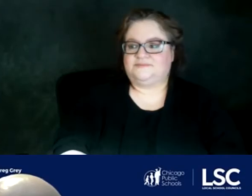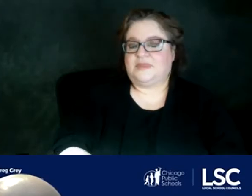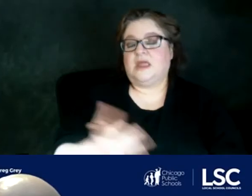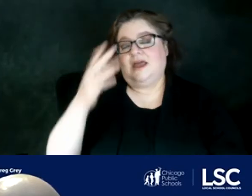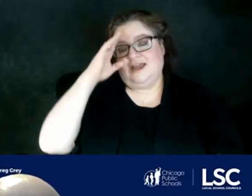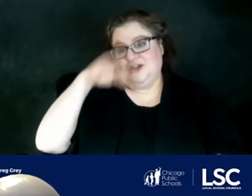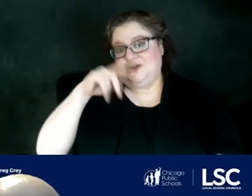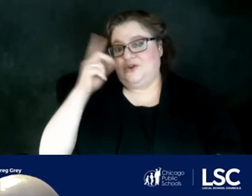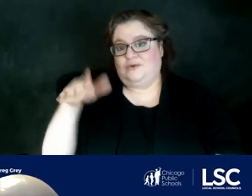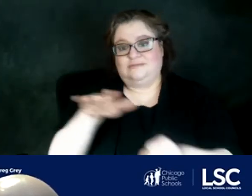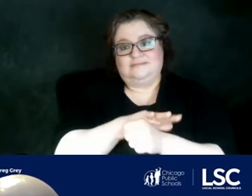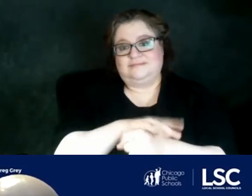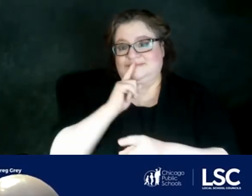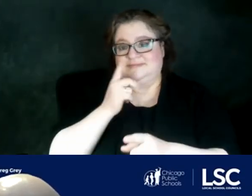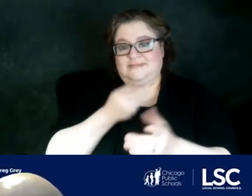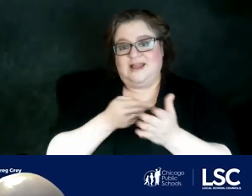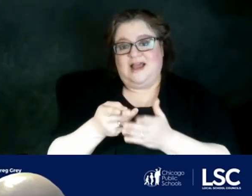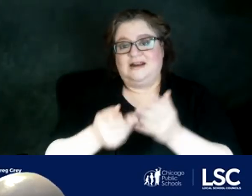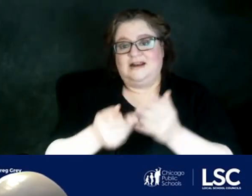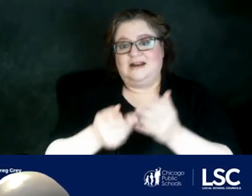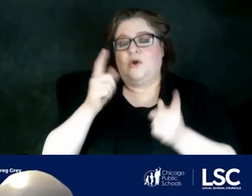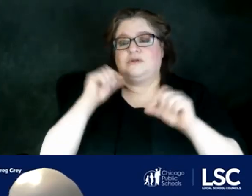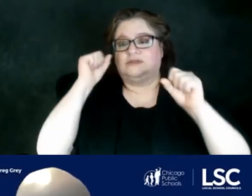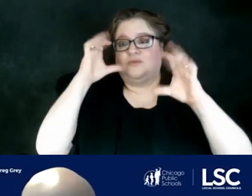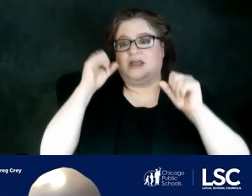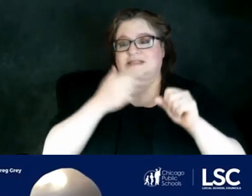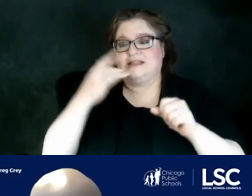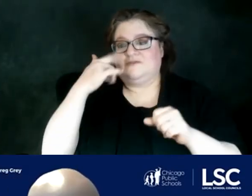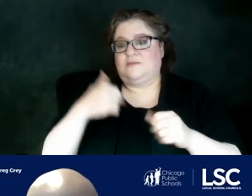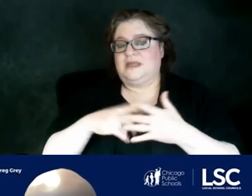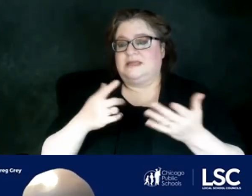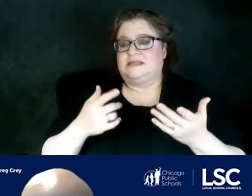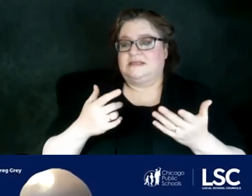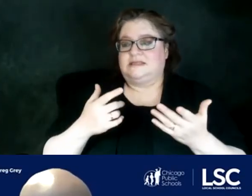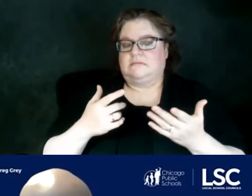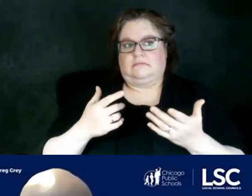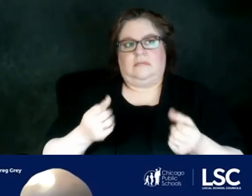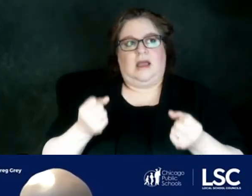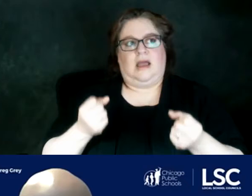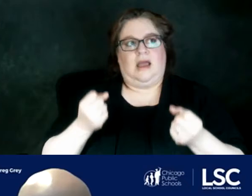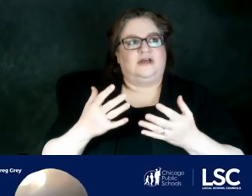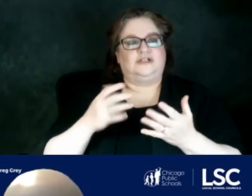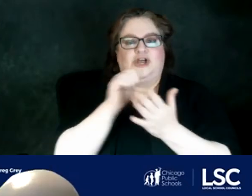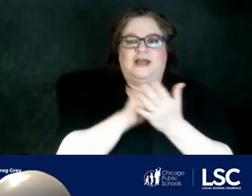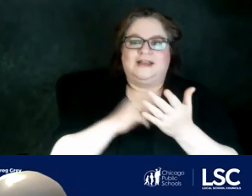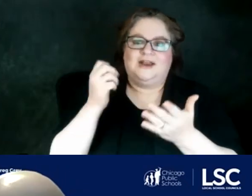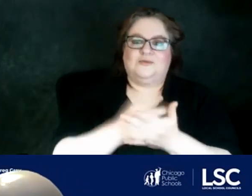Being completely honest, the most surprising thing at first was just how much agenda approving and voting